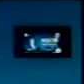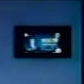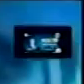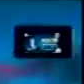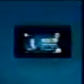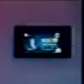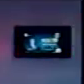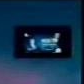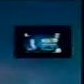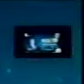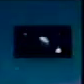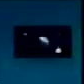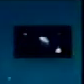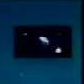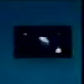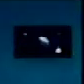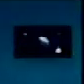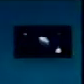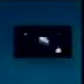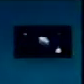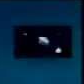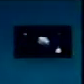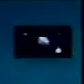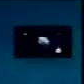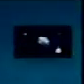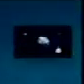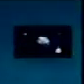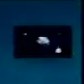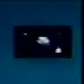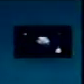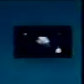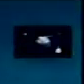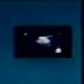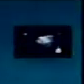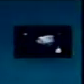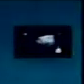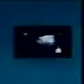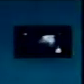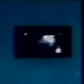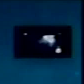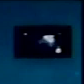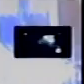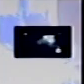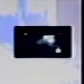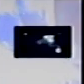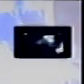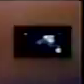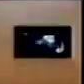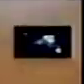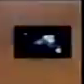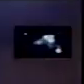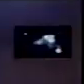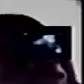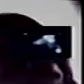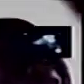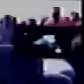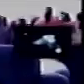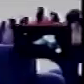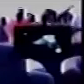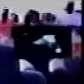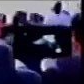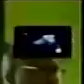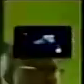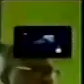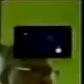2023, 1600 hours GMT daily. Sunday service at 0700 hours GMT. And that's not all. There will